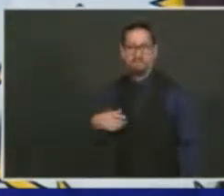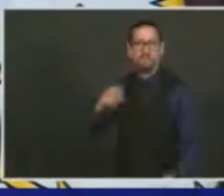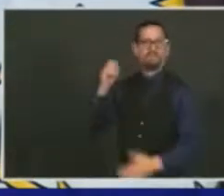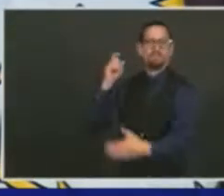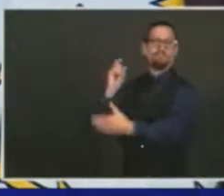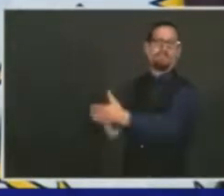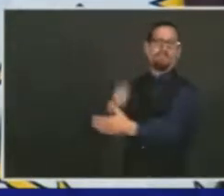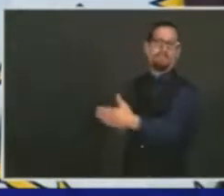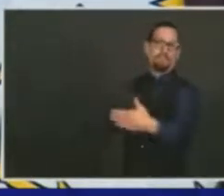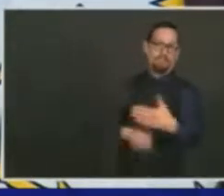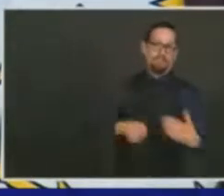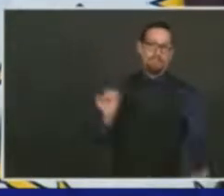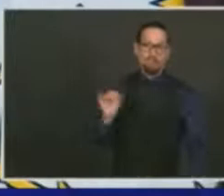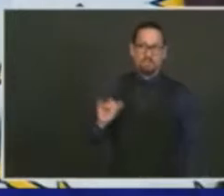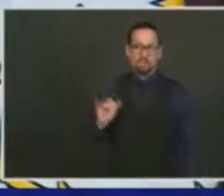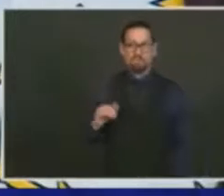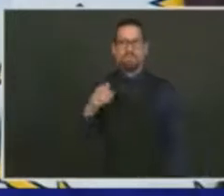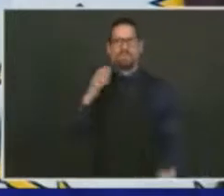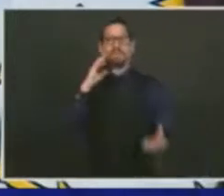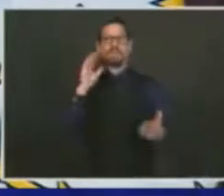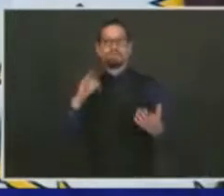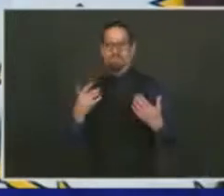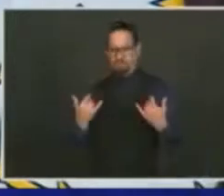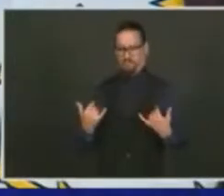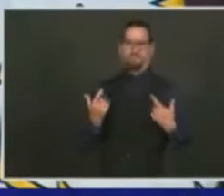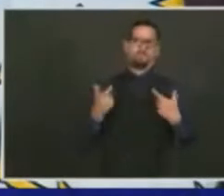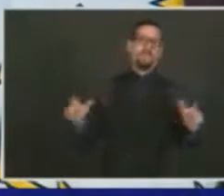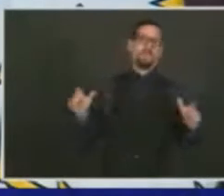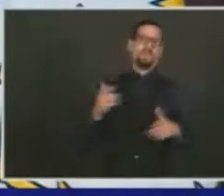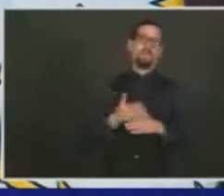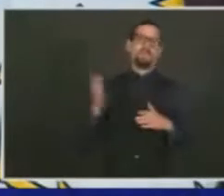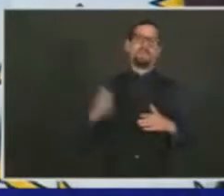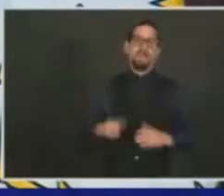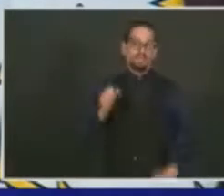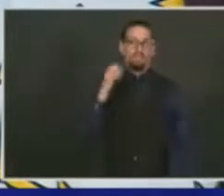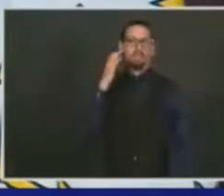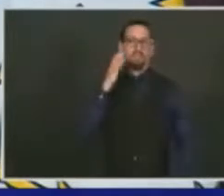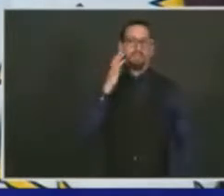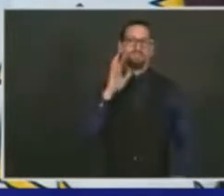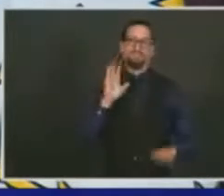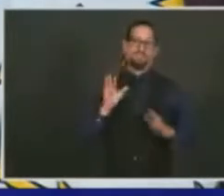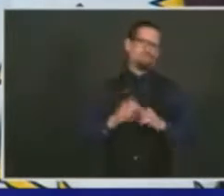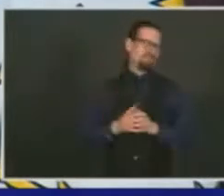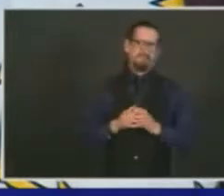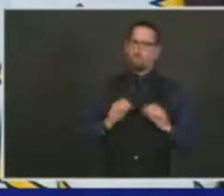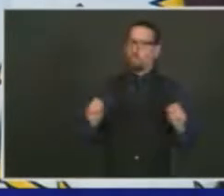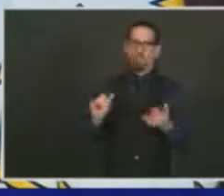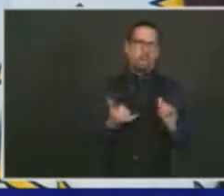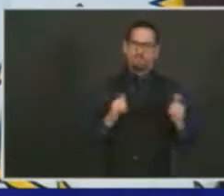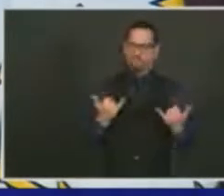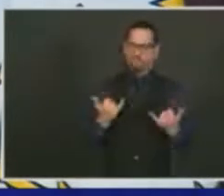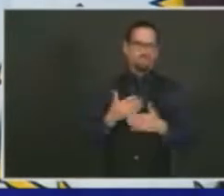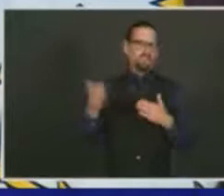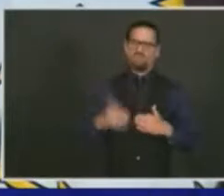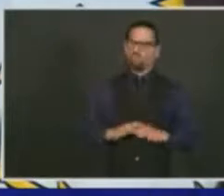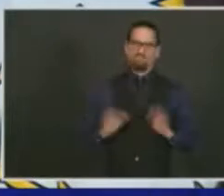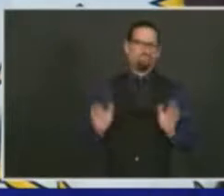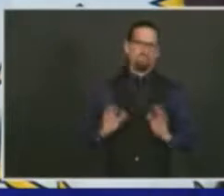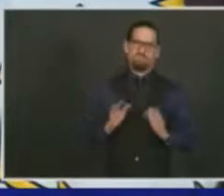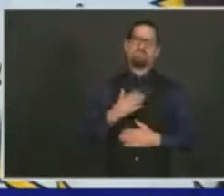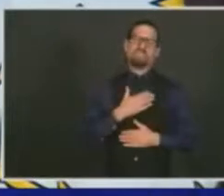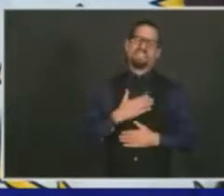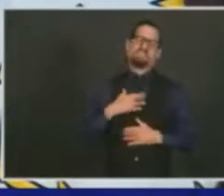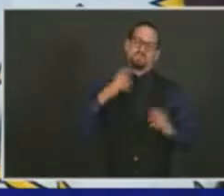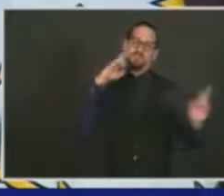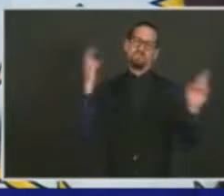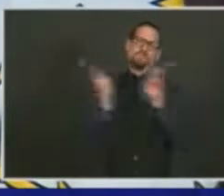big weekend, and this is not the year for Halloween parties, and I'm asking you to be mindful of that. Tomorrow at 3:15, I'll